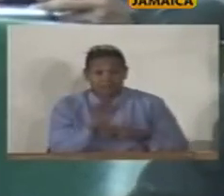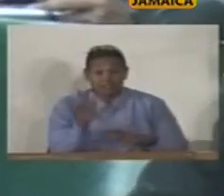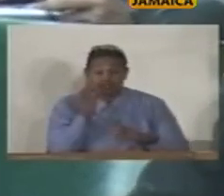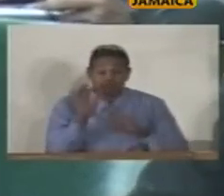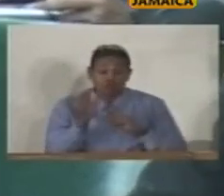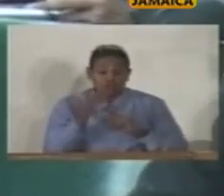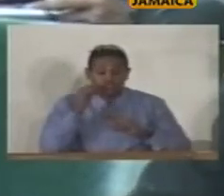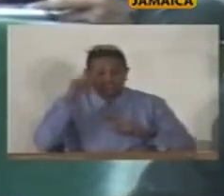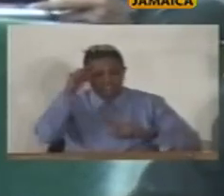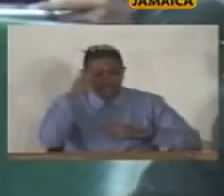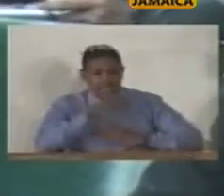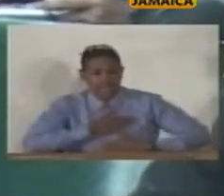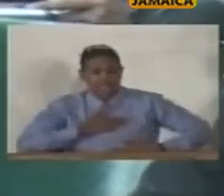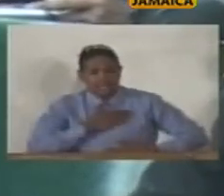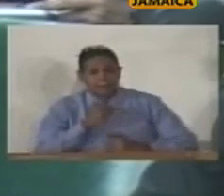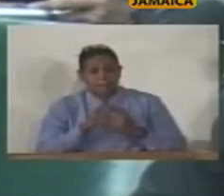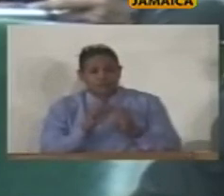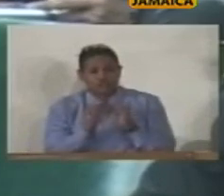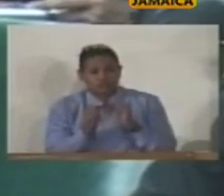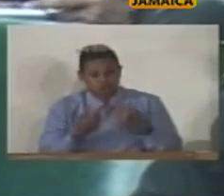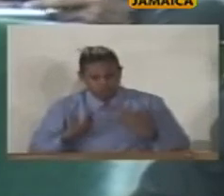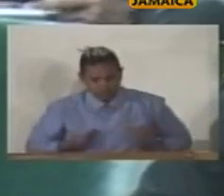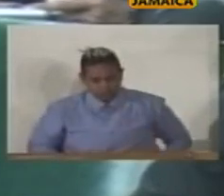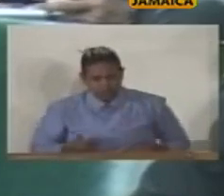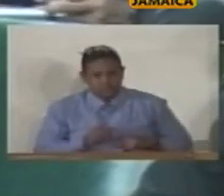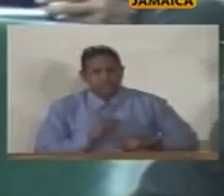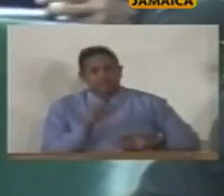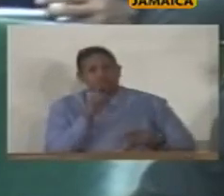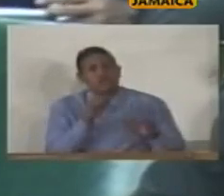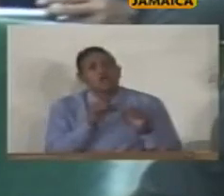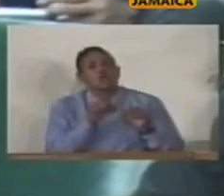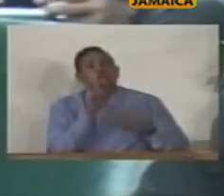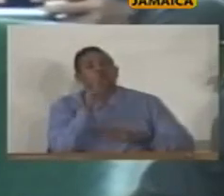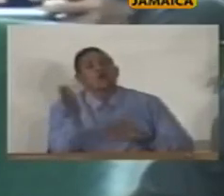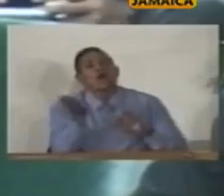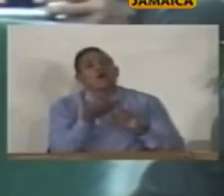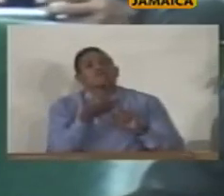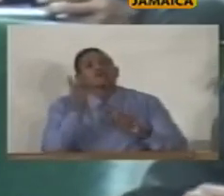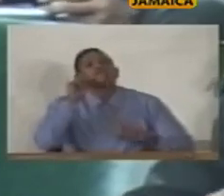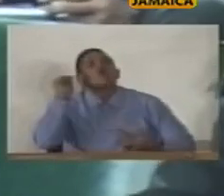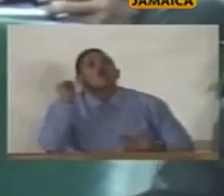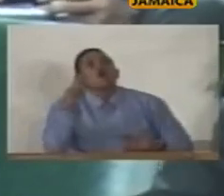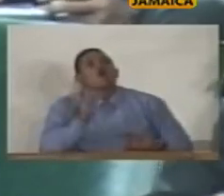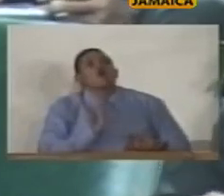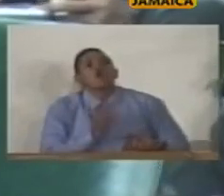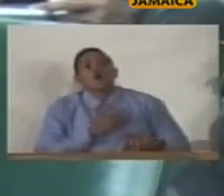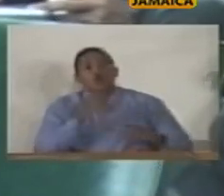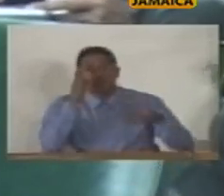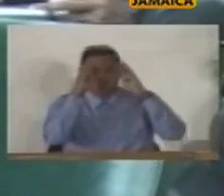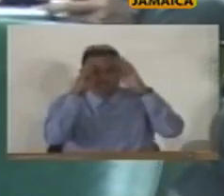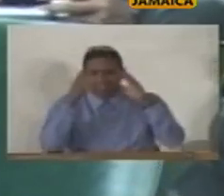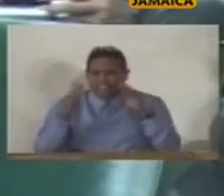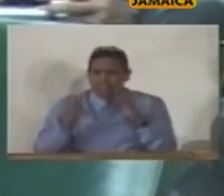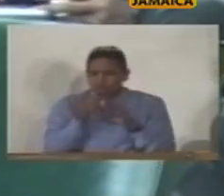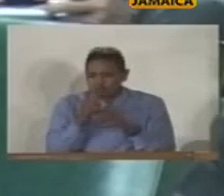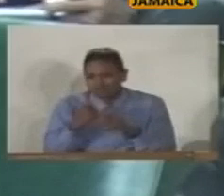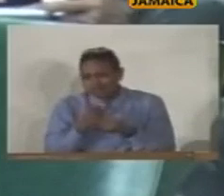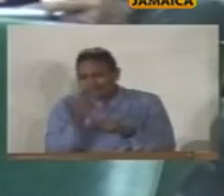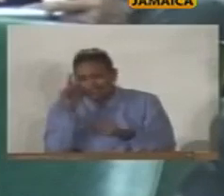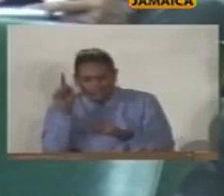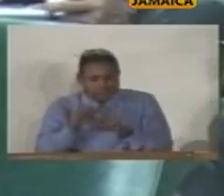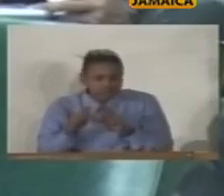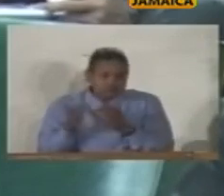Gender, Entertainment and Sport, I continue to advocate for all our creatives to not only get the